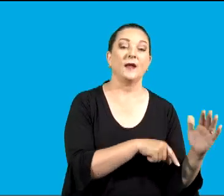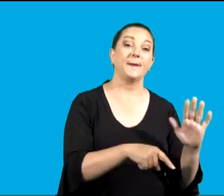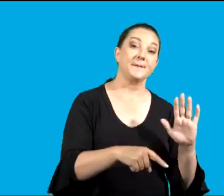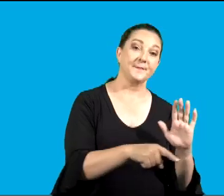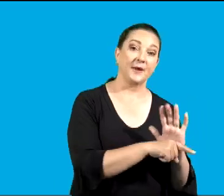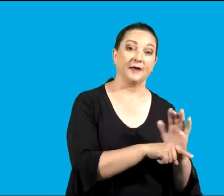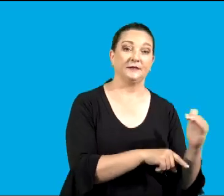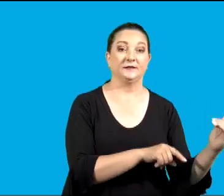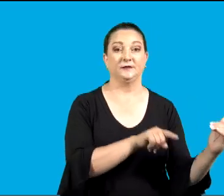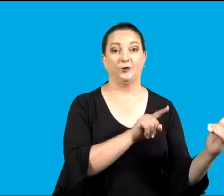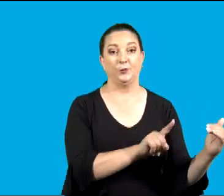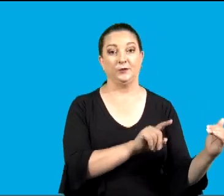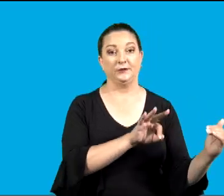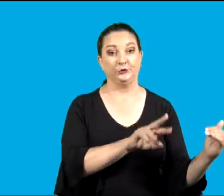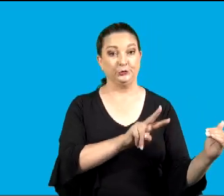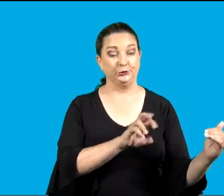subtract